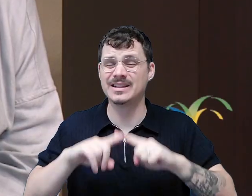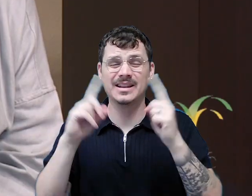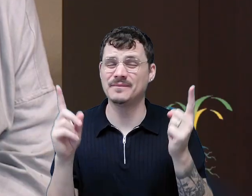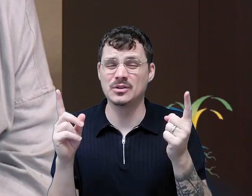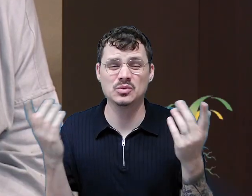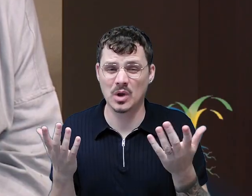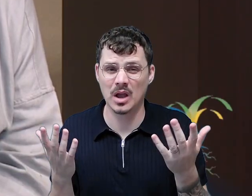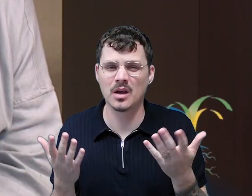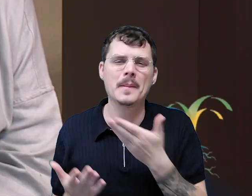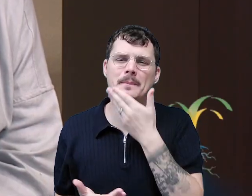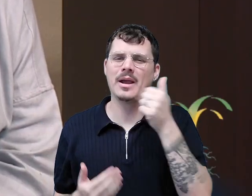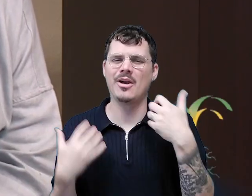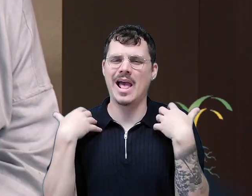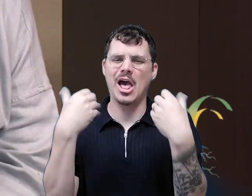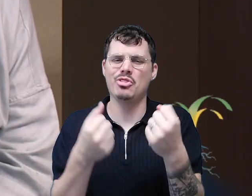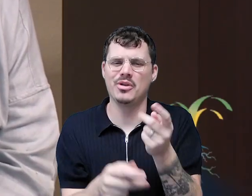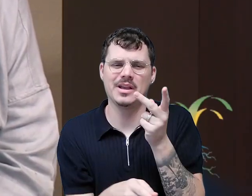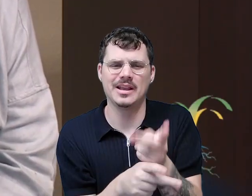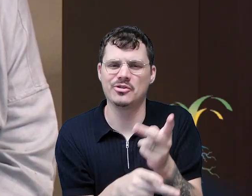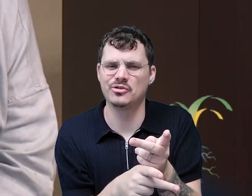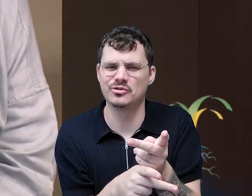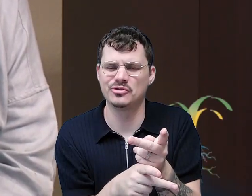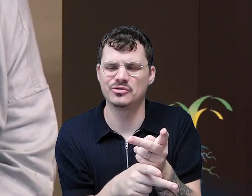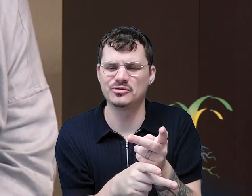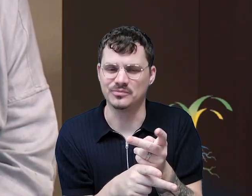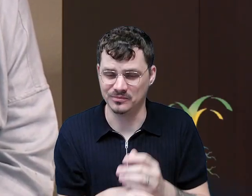the only difference is better health care.